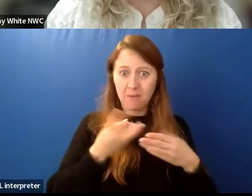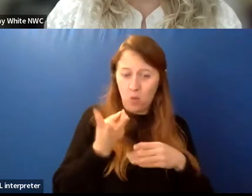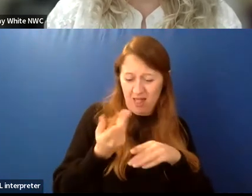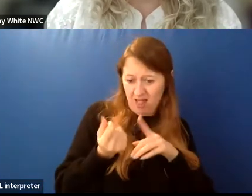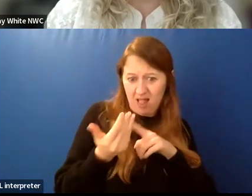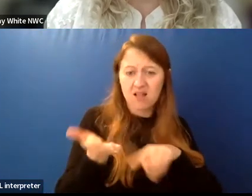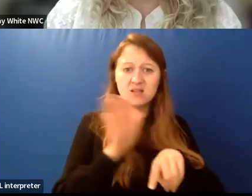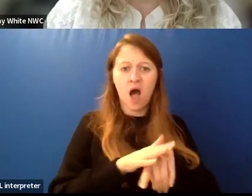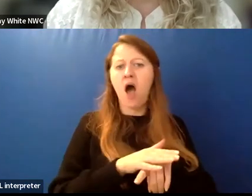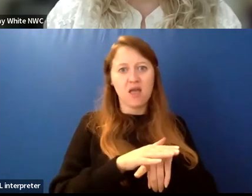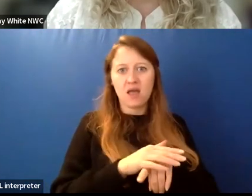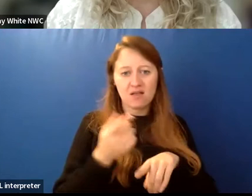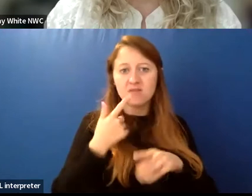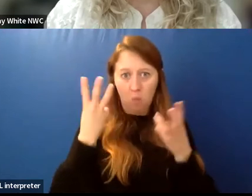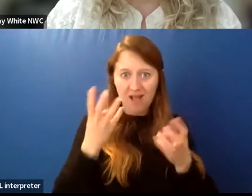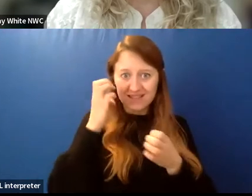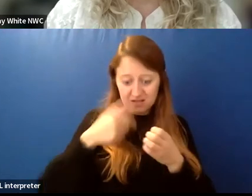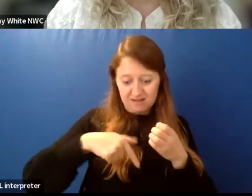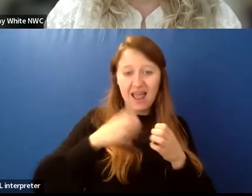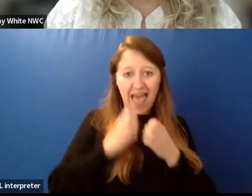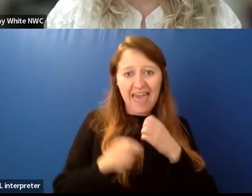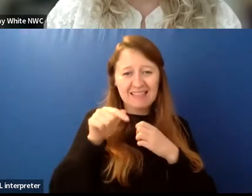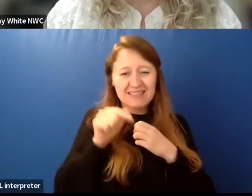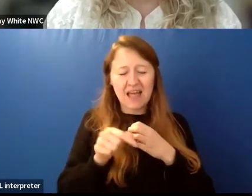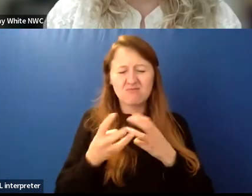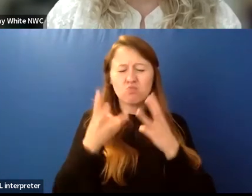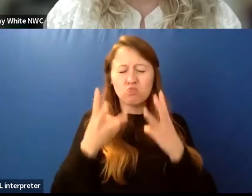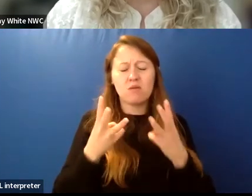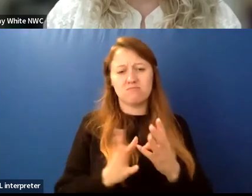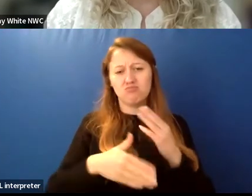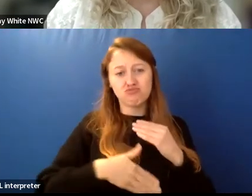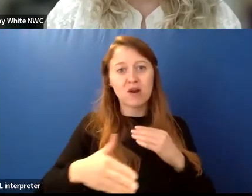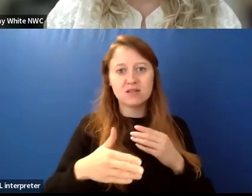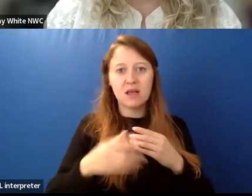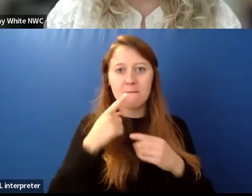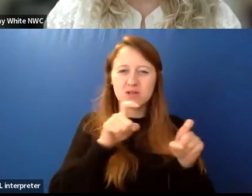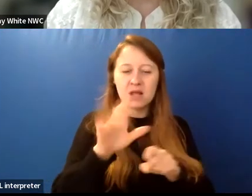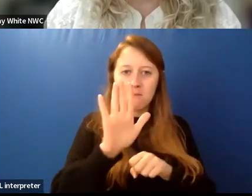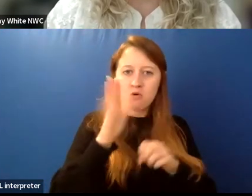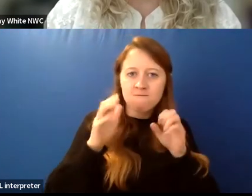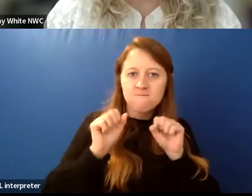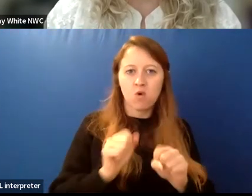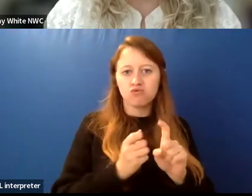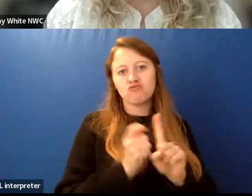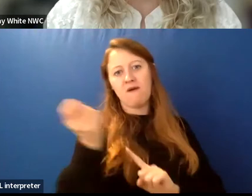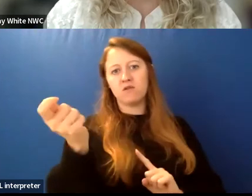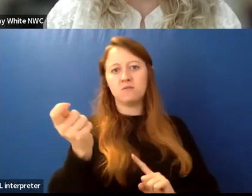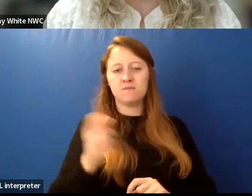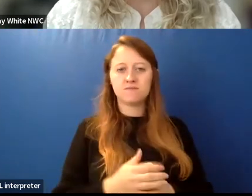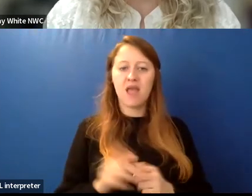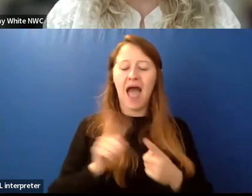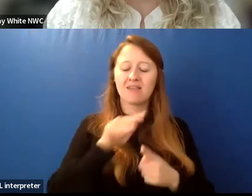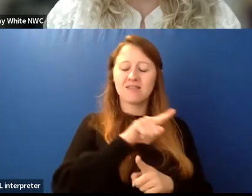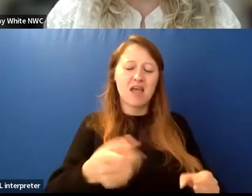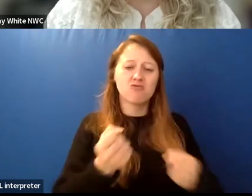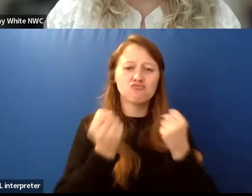think those the bravery in telling those experiences, in talking about pregnancy, in talking